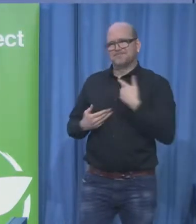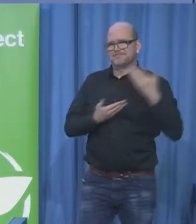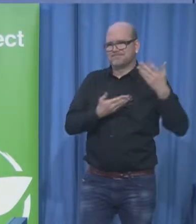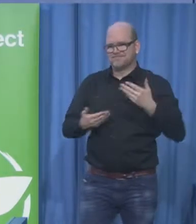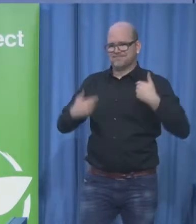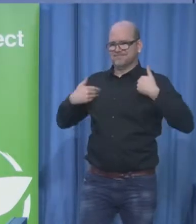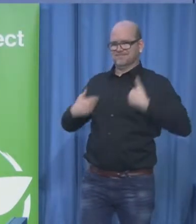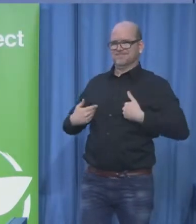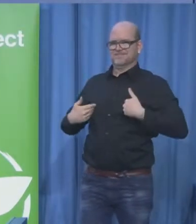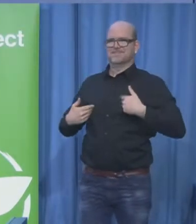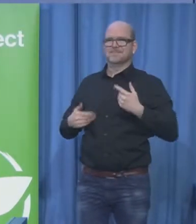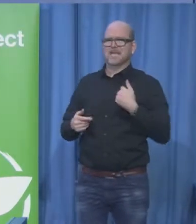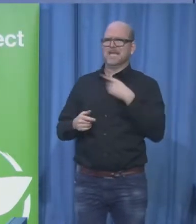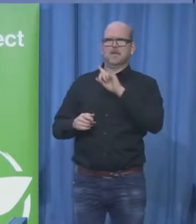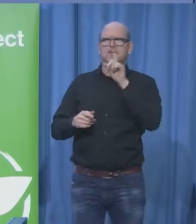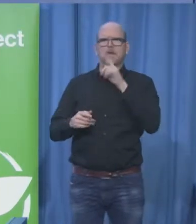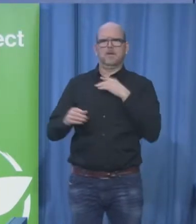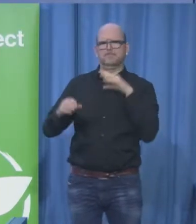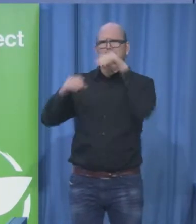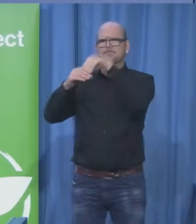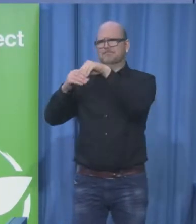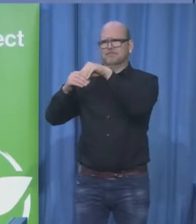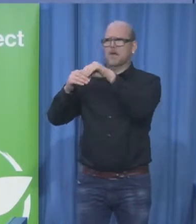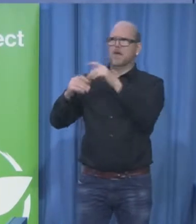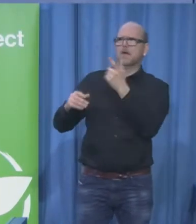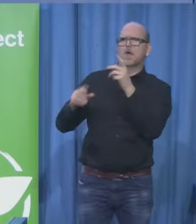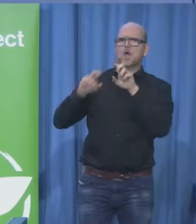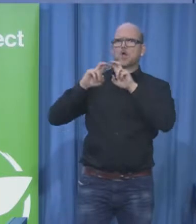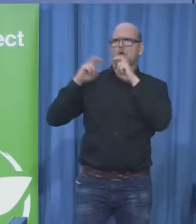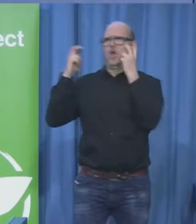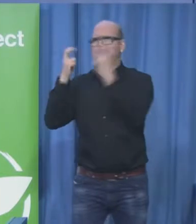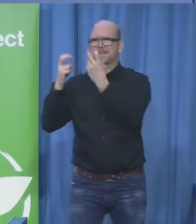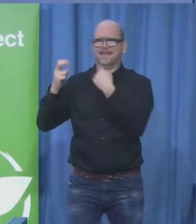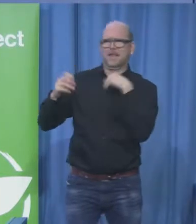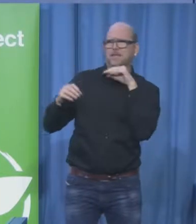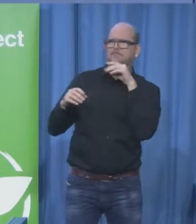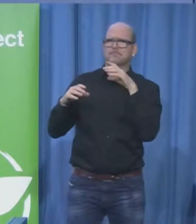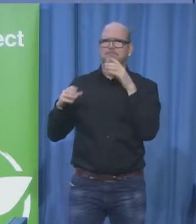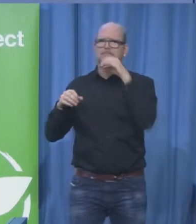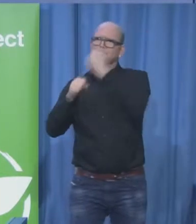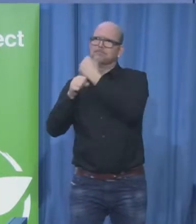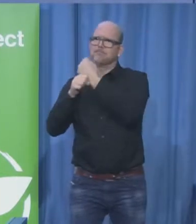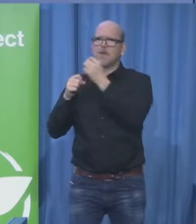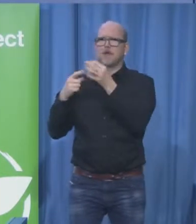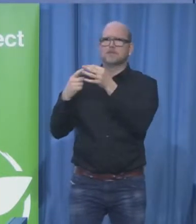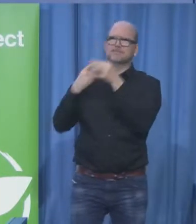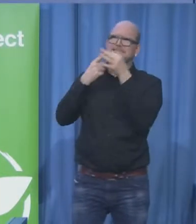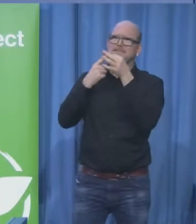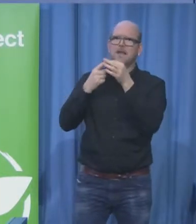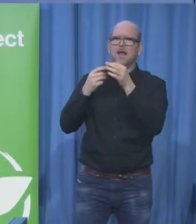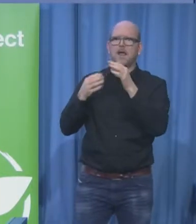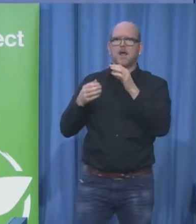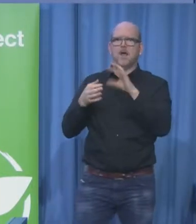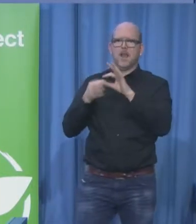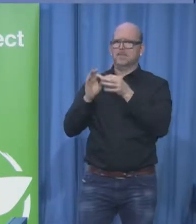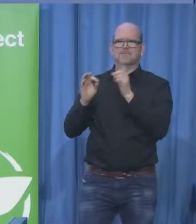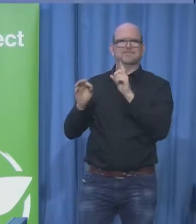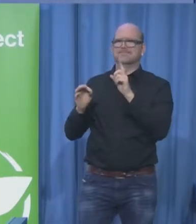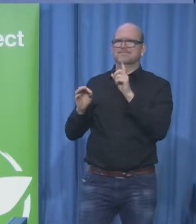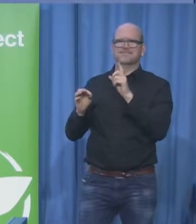committee, but also as a proud father of a 9-year-old girl who is absolutely compassionate about